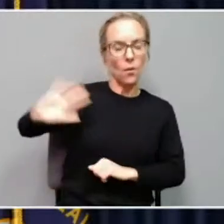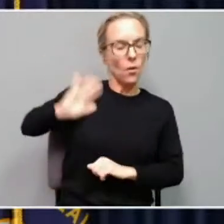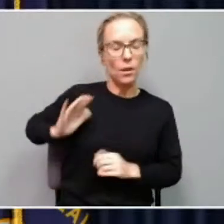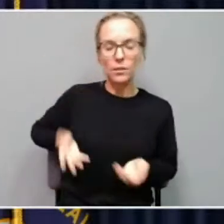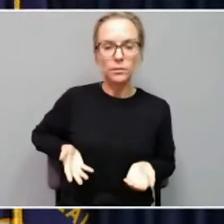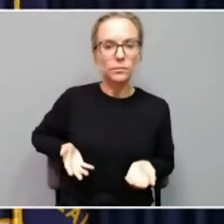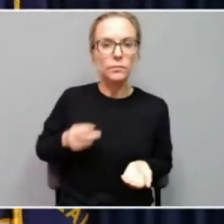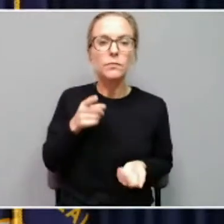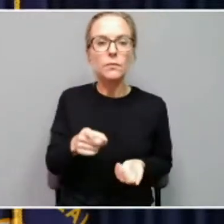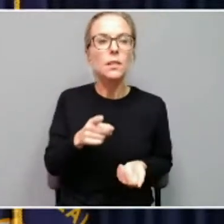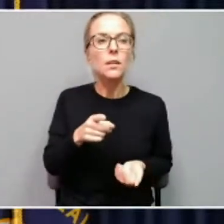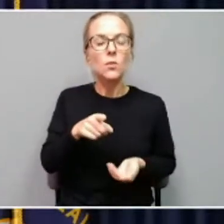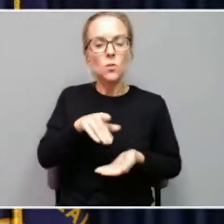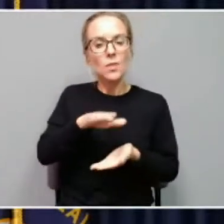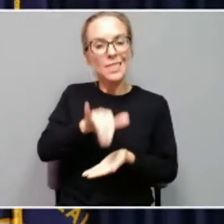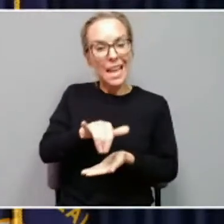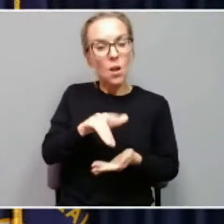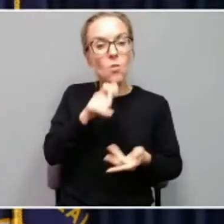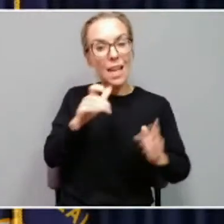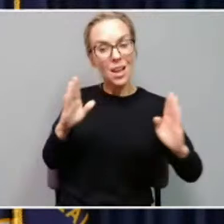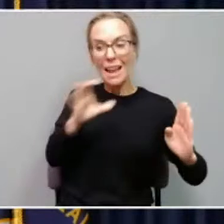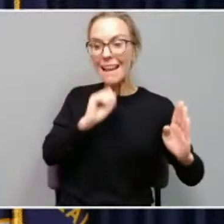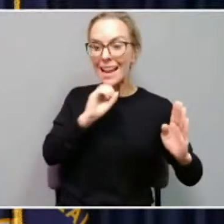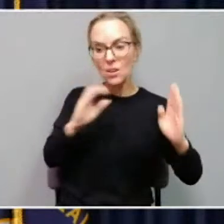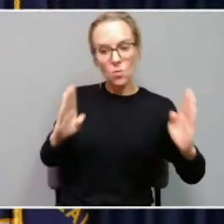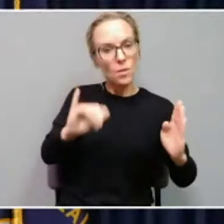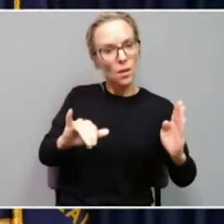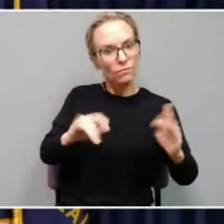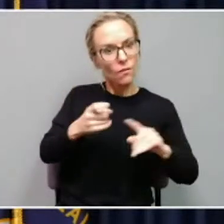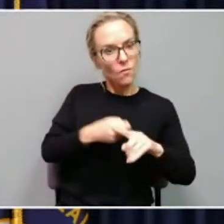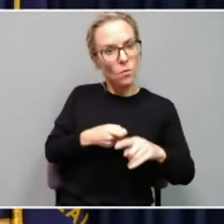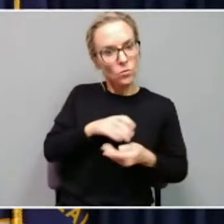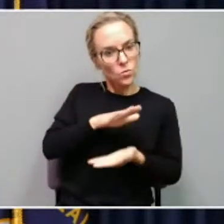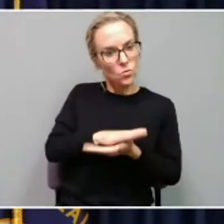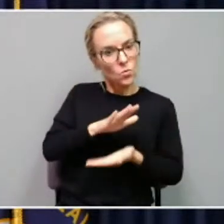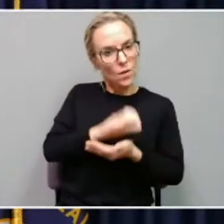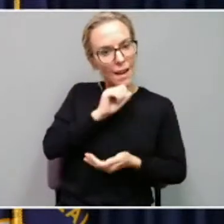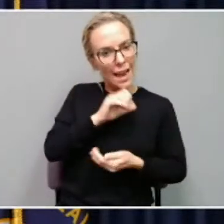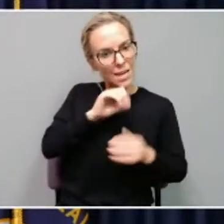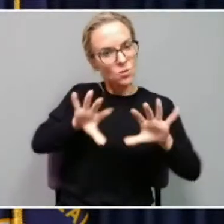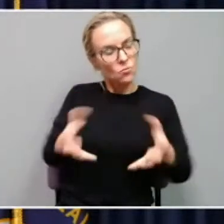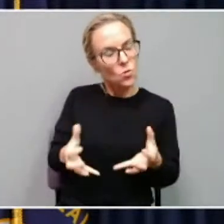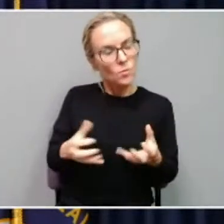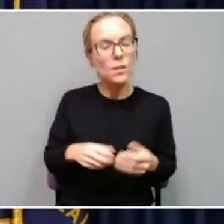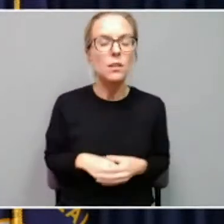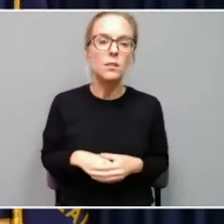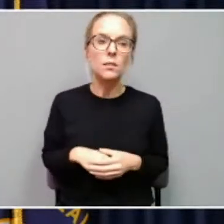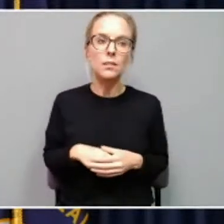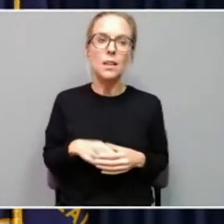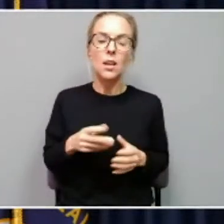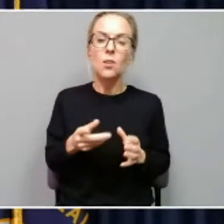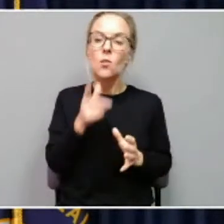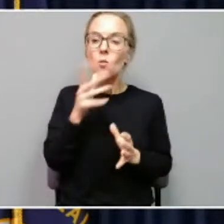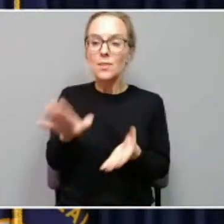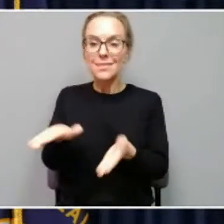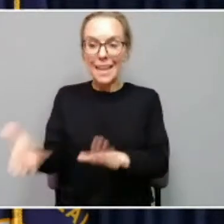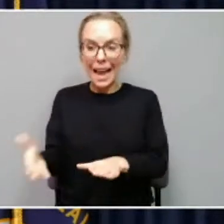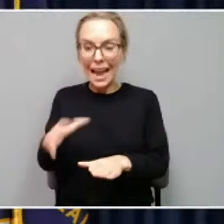our school-age children. You look at ages of the deaths. People